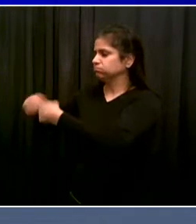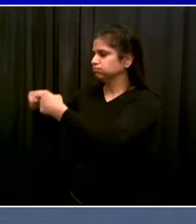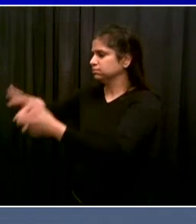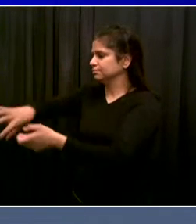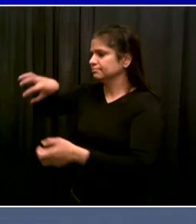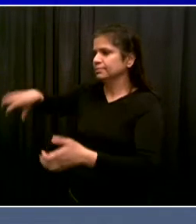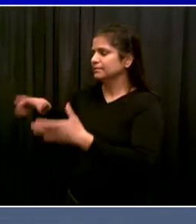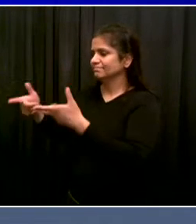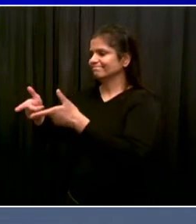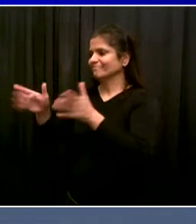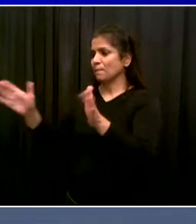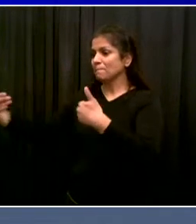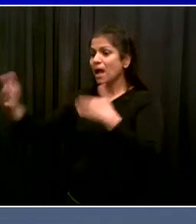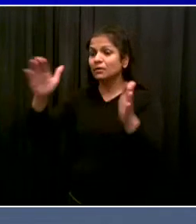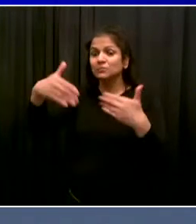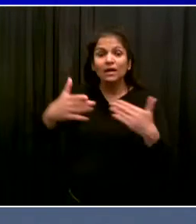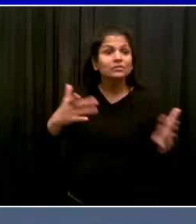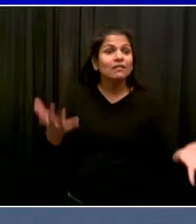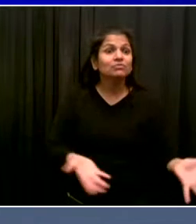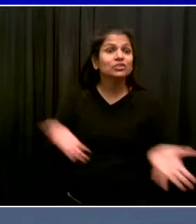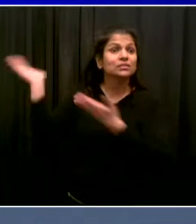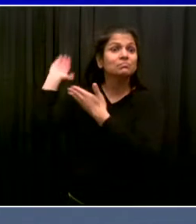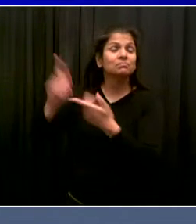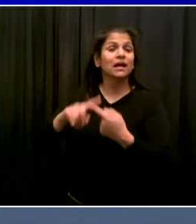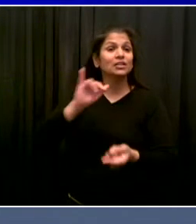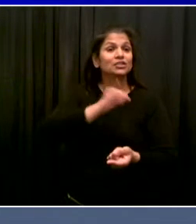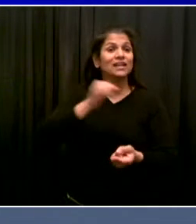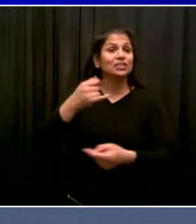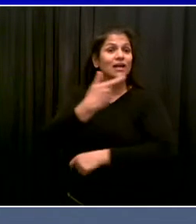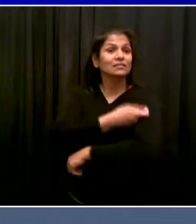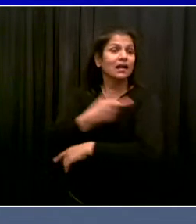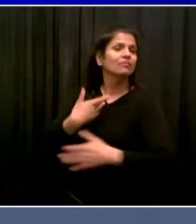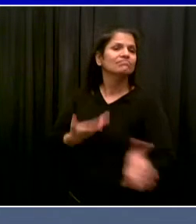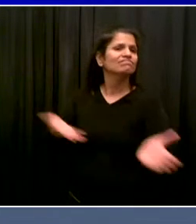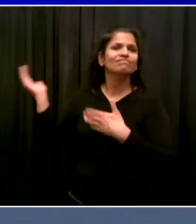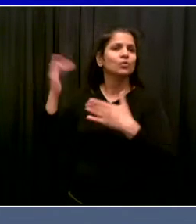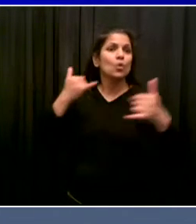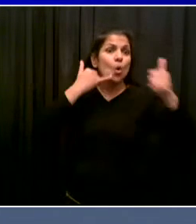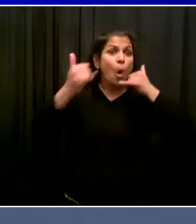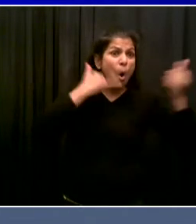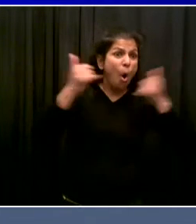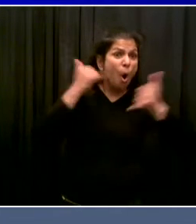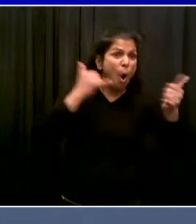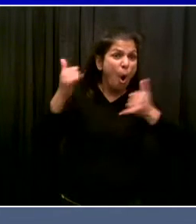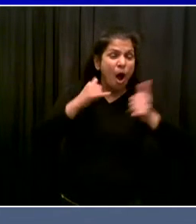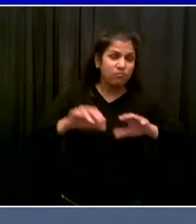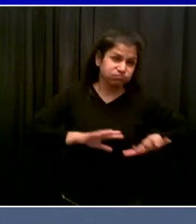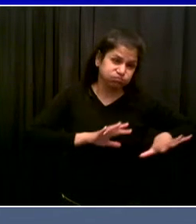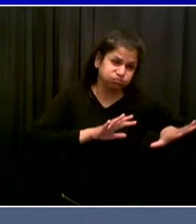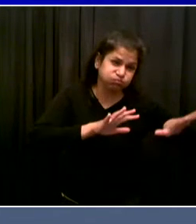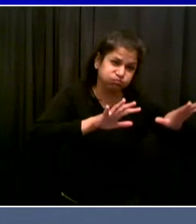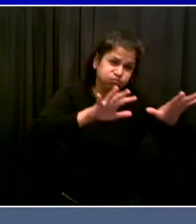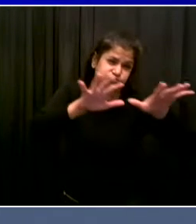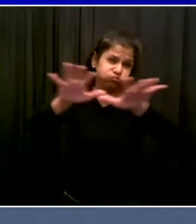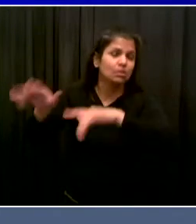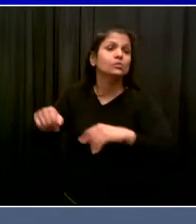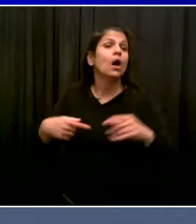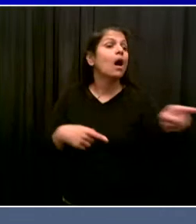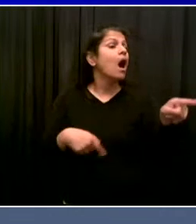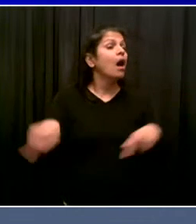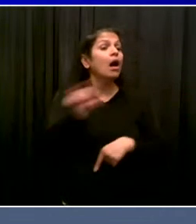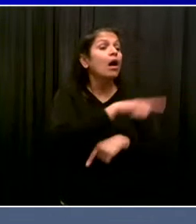scheduled to come to one of our centers will get a new appointment, obviously with a Moderna or Pfizer vaccine for the foreseeable